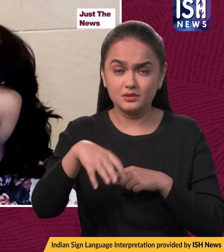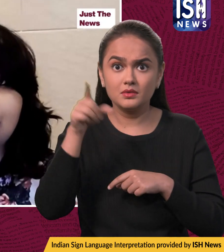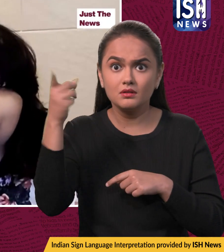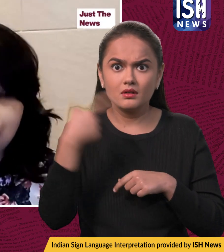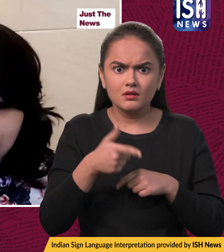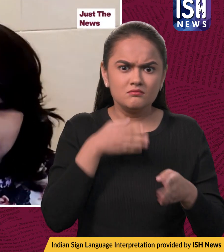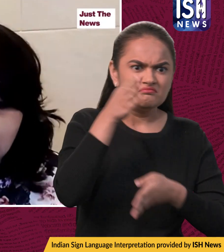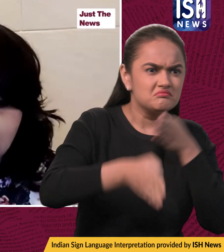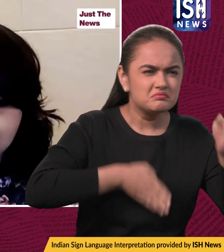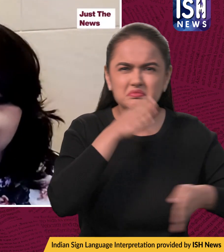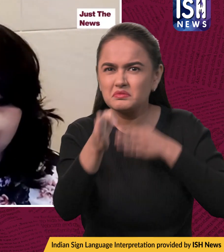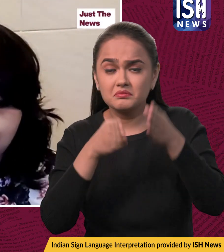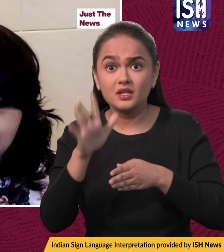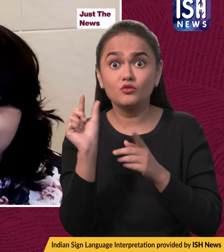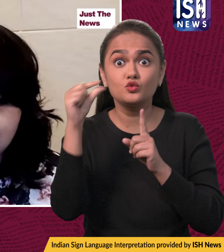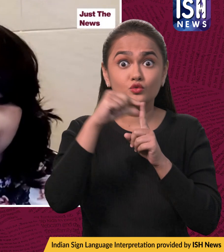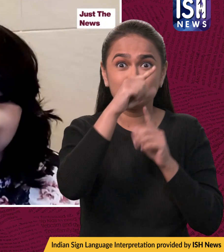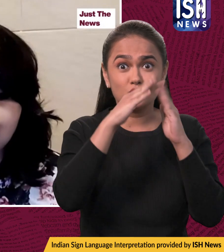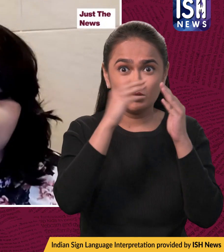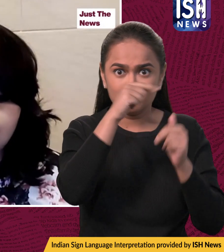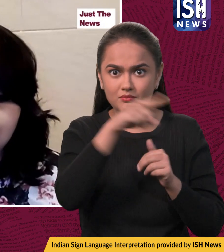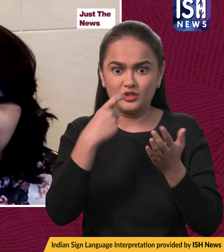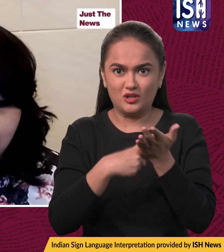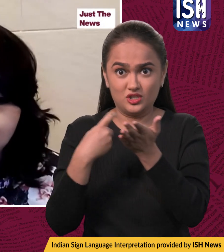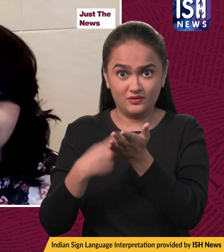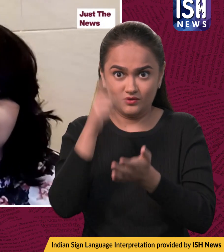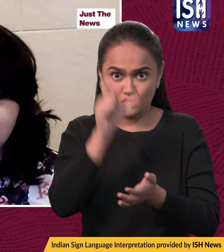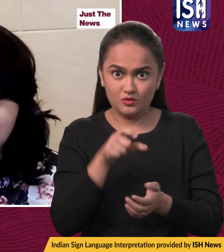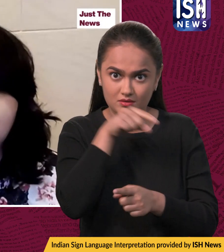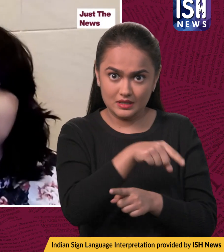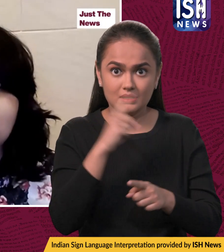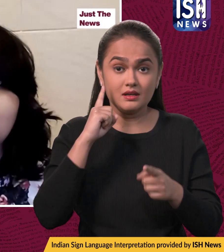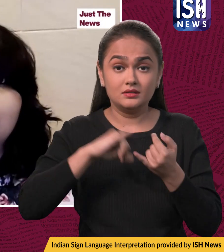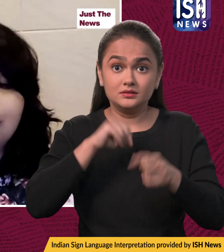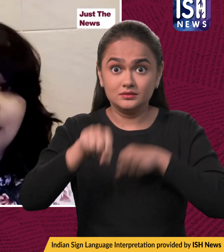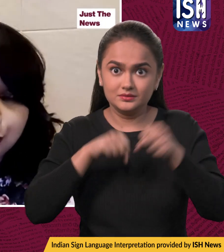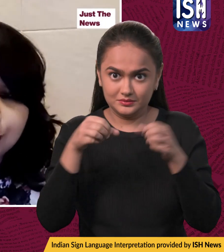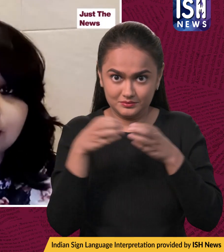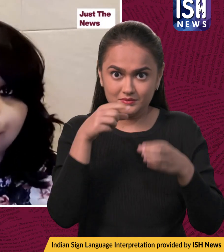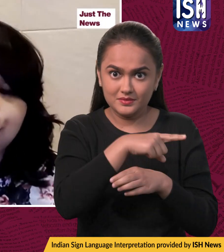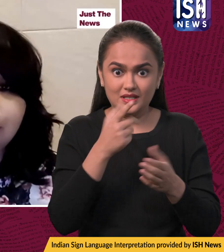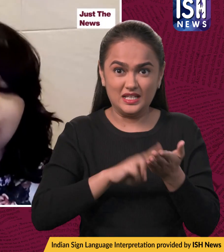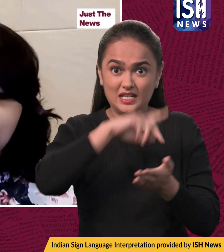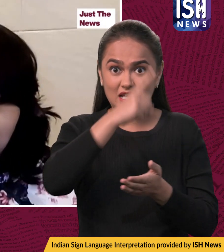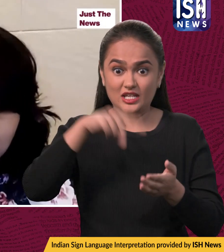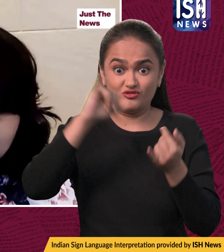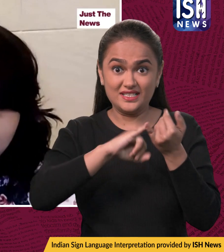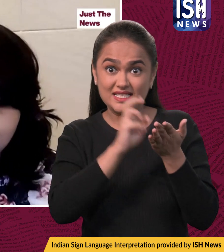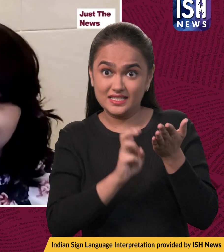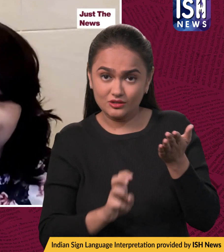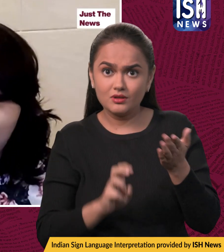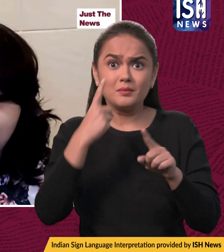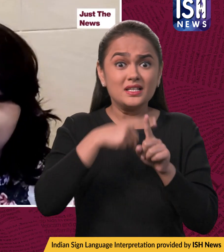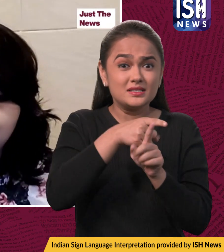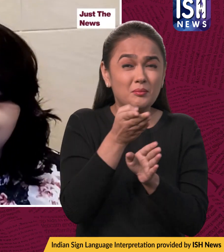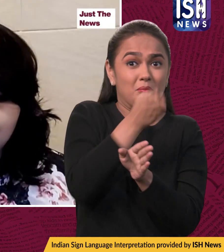has carried out raids at the Uttar Pradesh residence of Rajiv Rai, who's a Samajwadi Party National Secretary, and